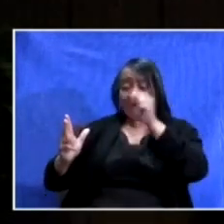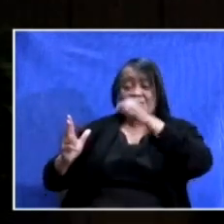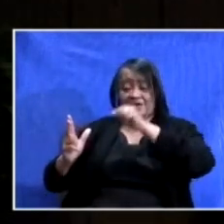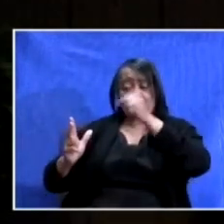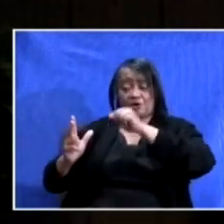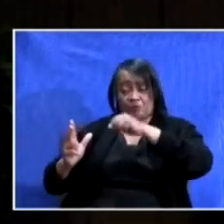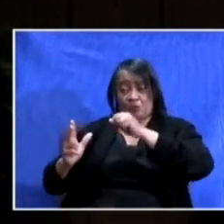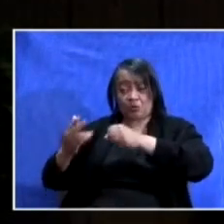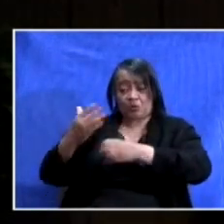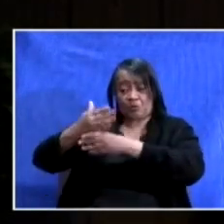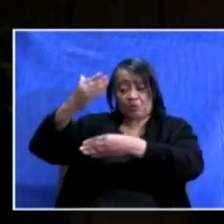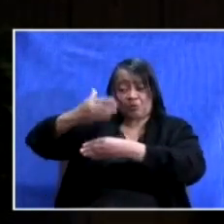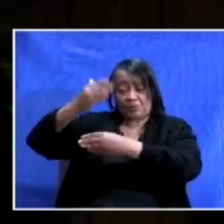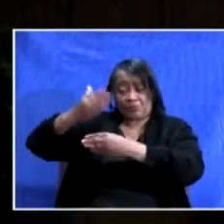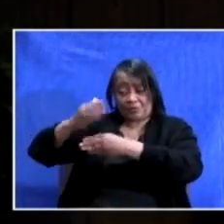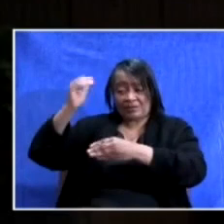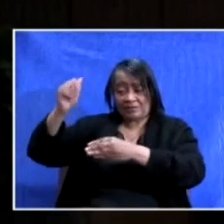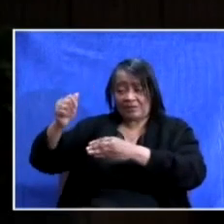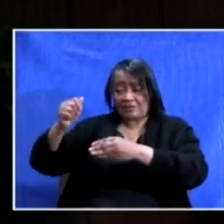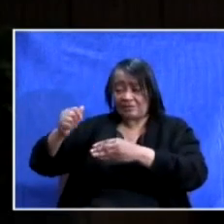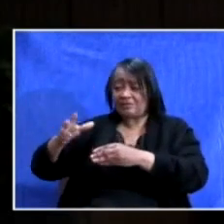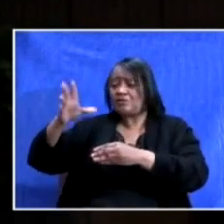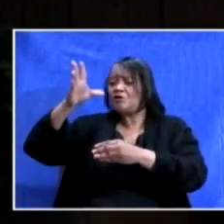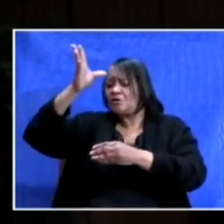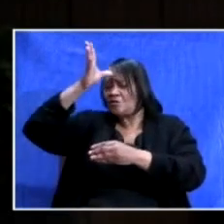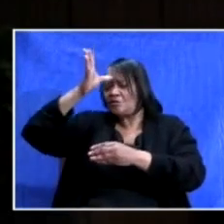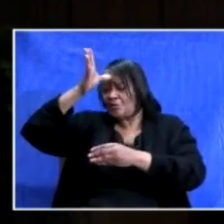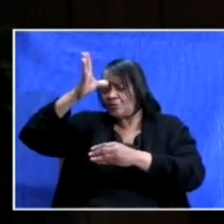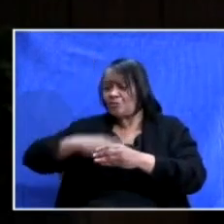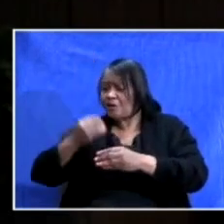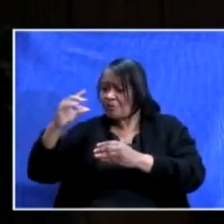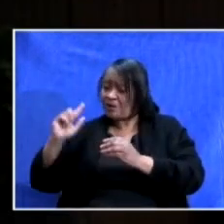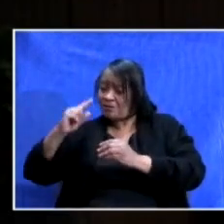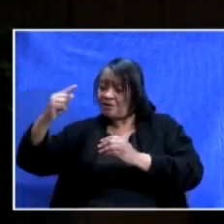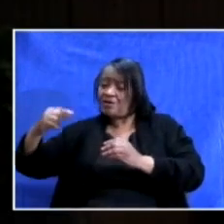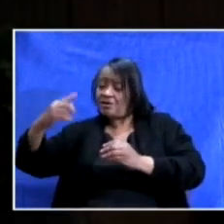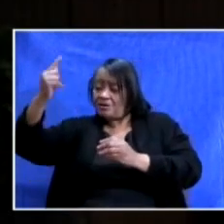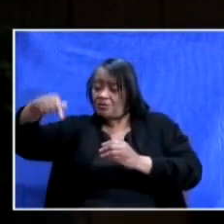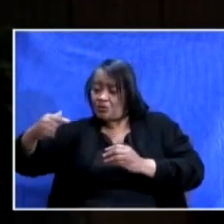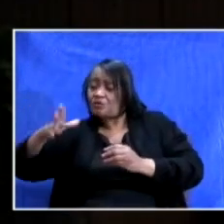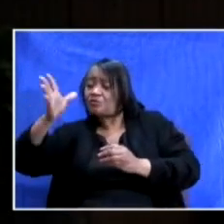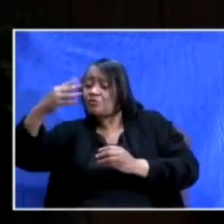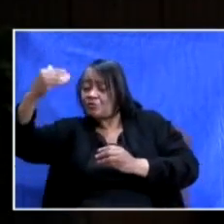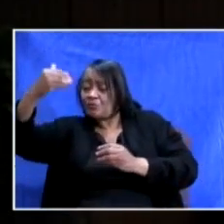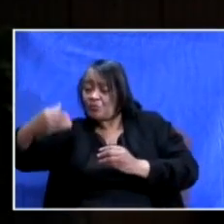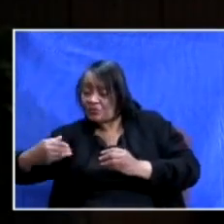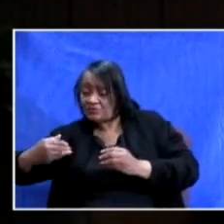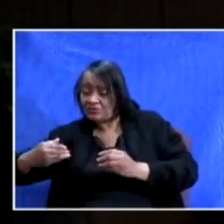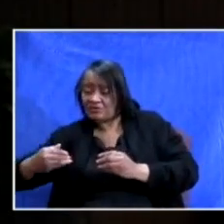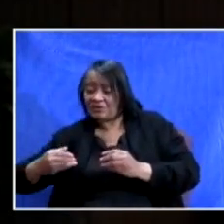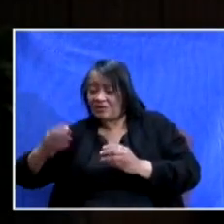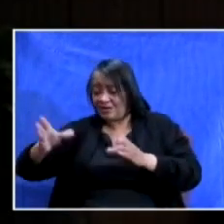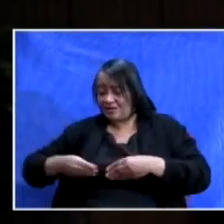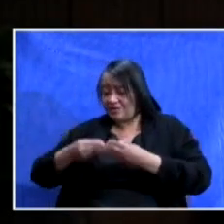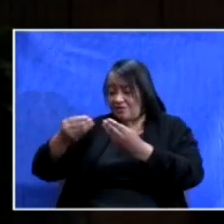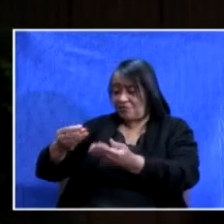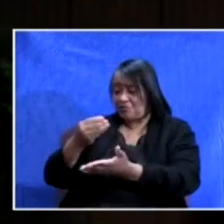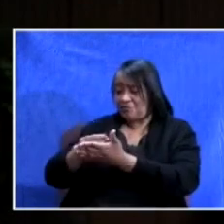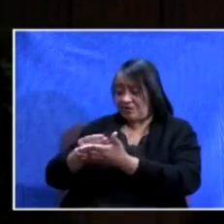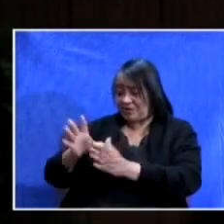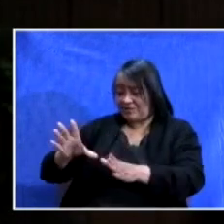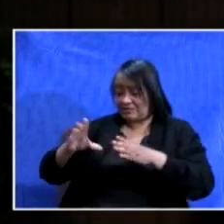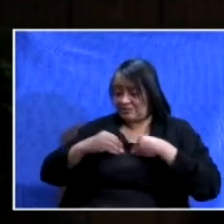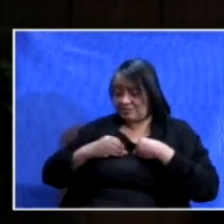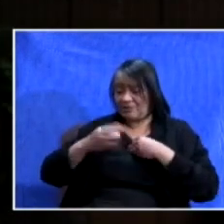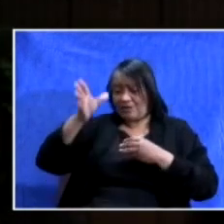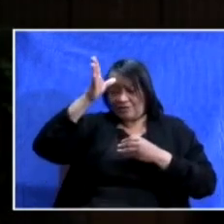startled because here's a black man knocking on his window. And he rolls down his window like, oh, yeah? And I said, here, man, you take this.